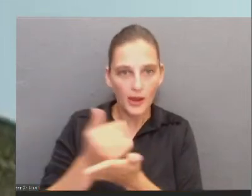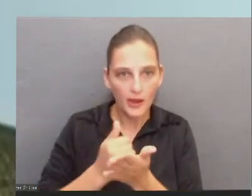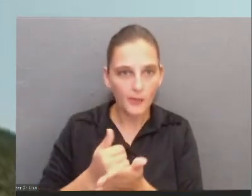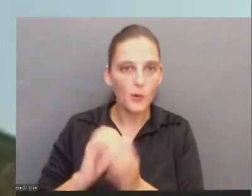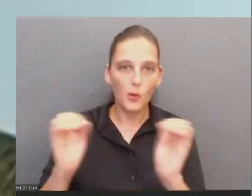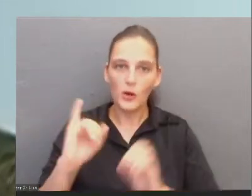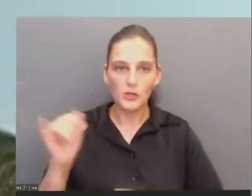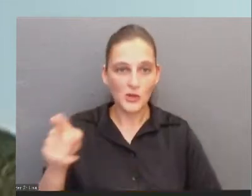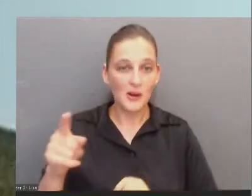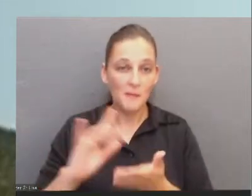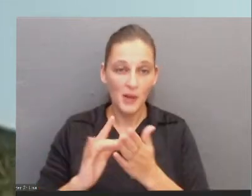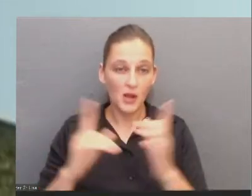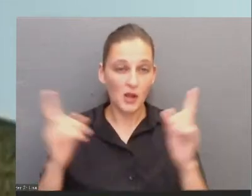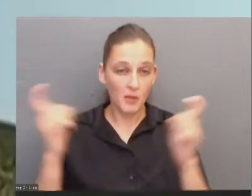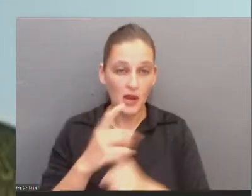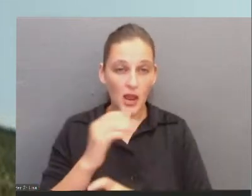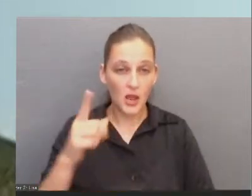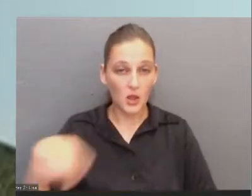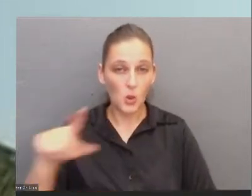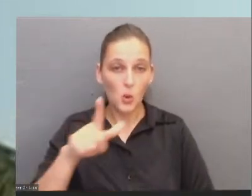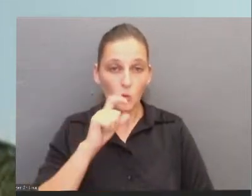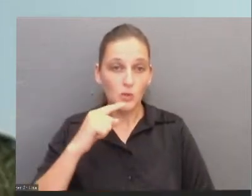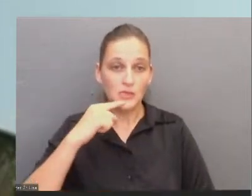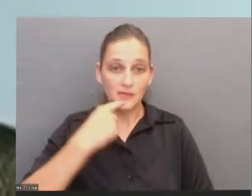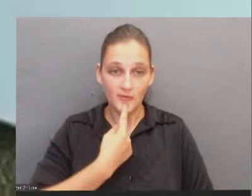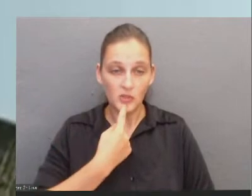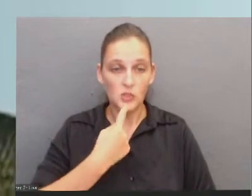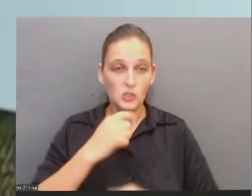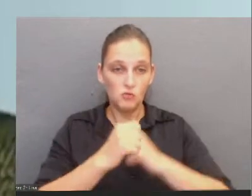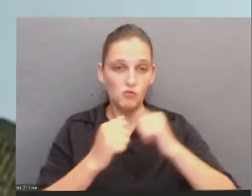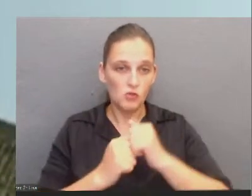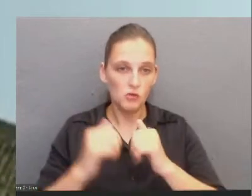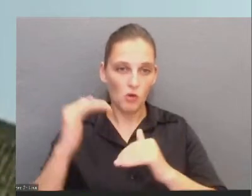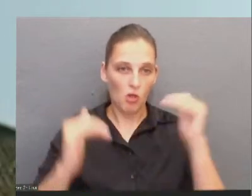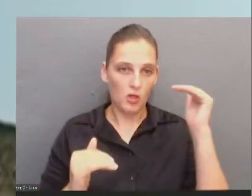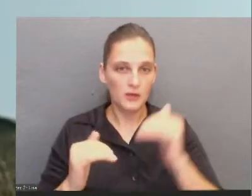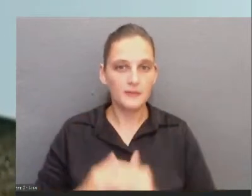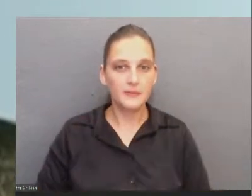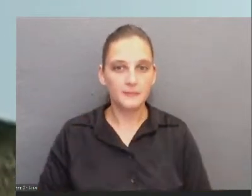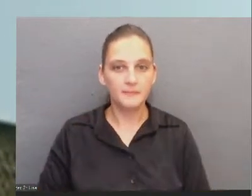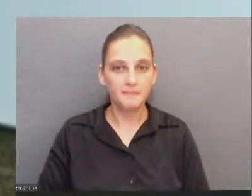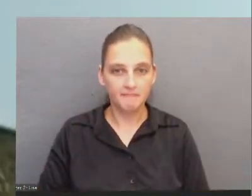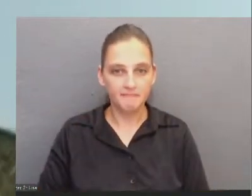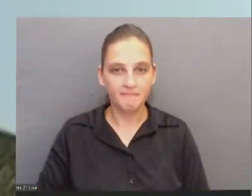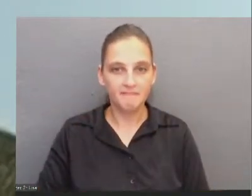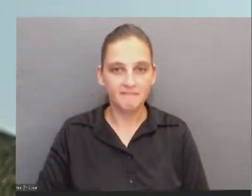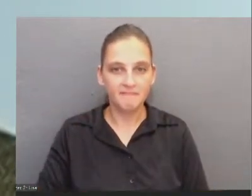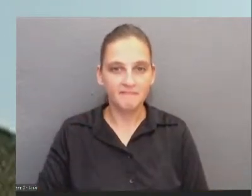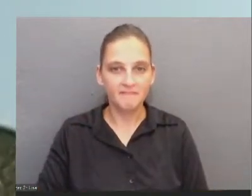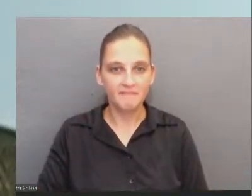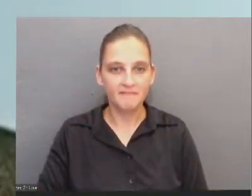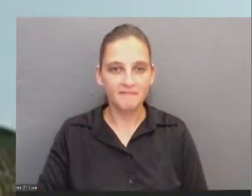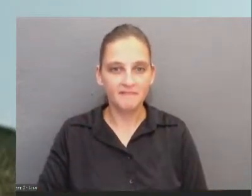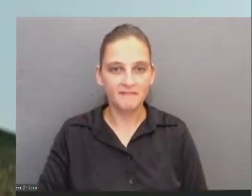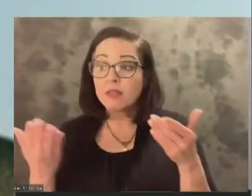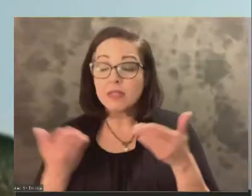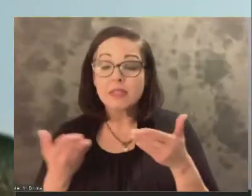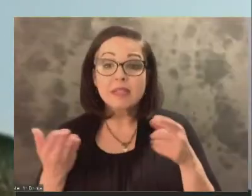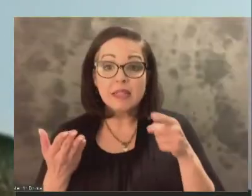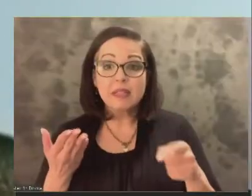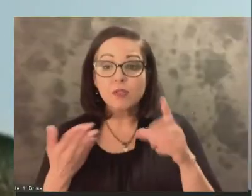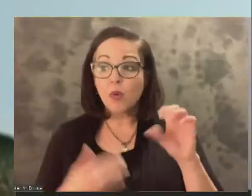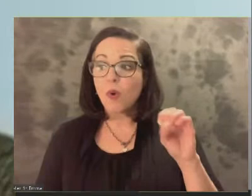with facing significant structural inequalities. OCHIN members and patients know firsthand the negative, disparate impacts